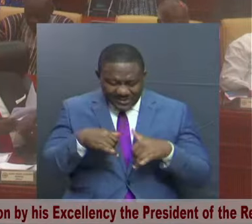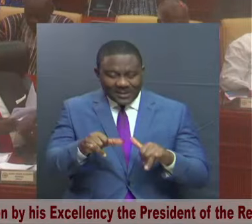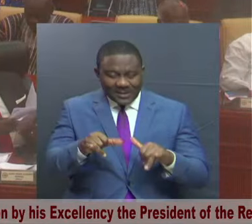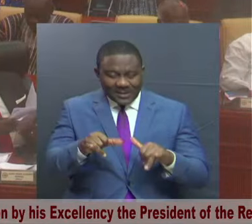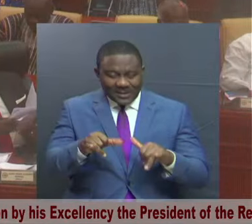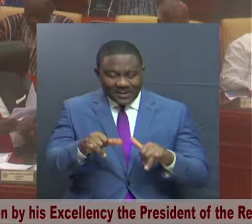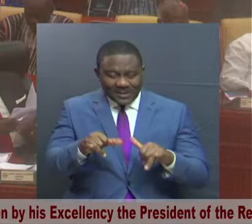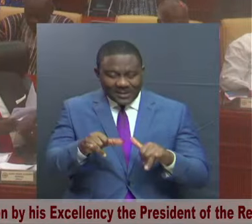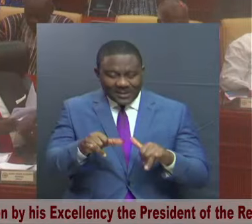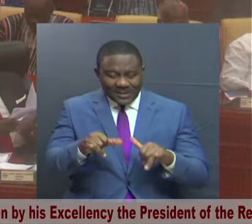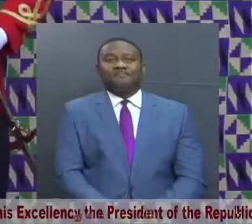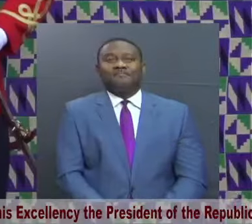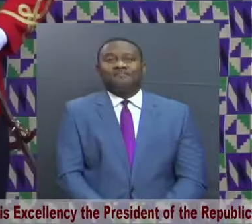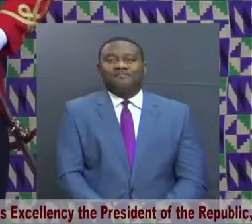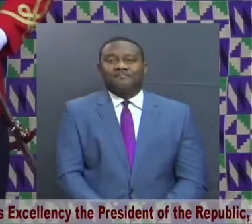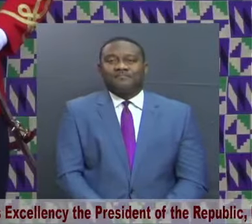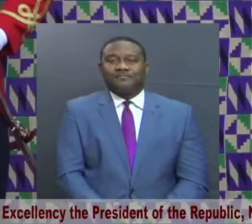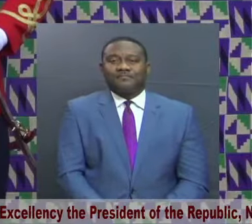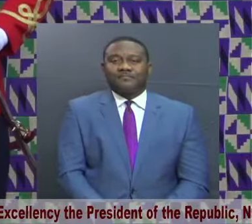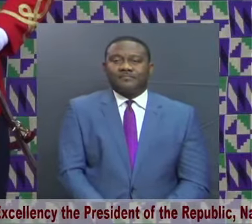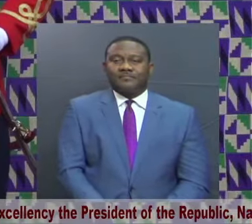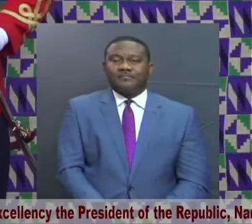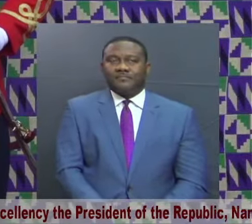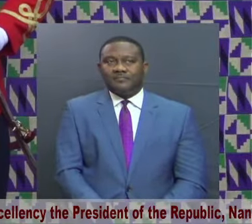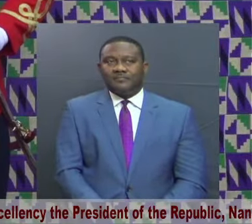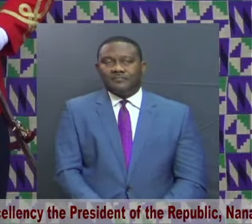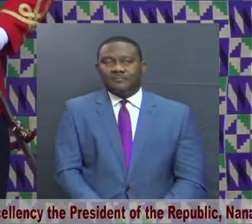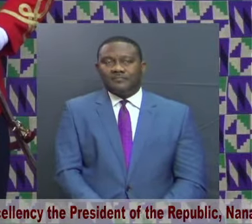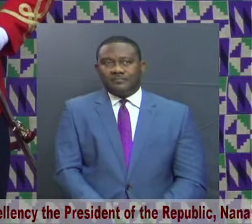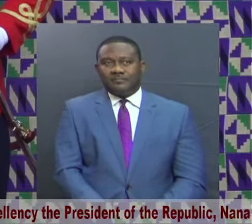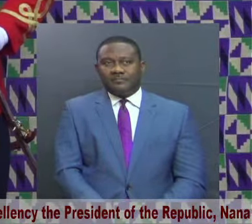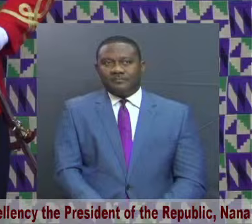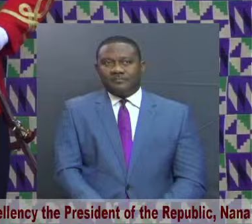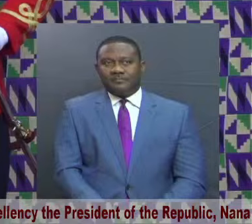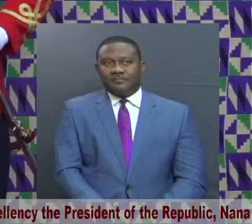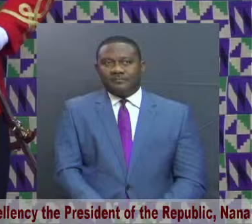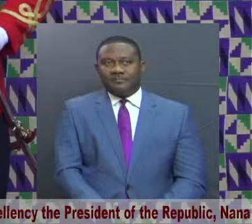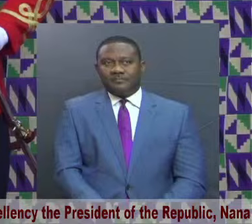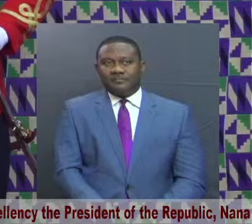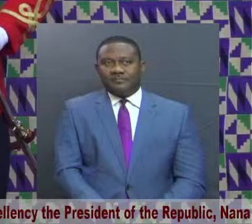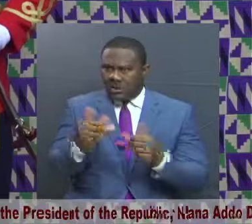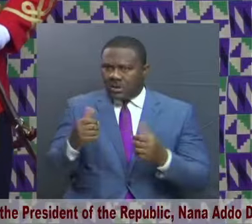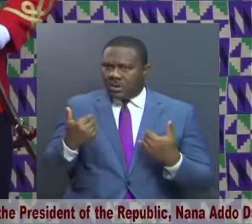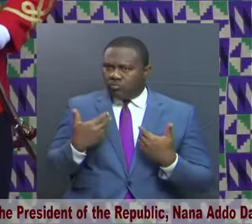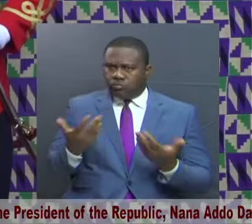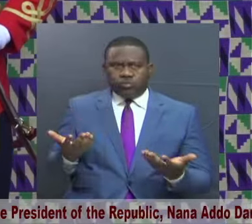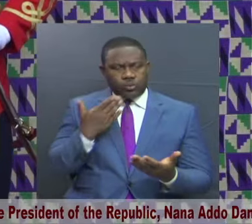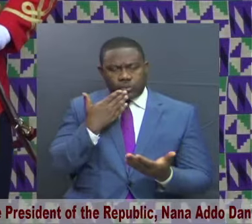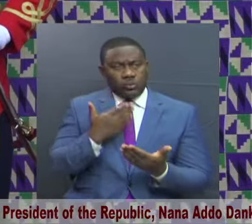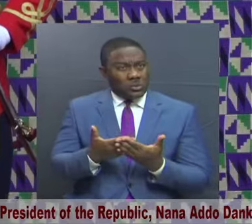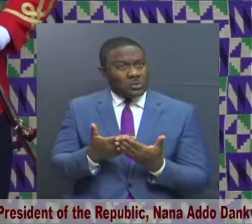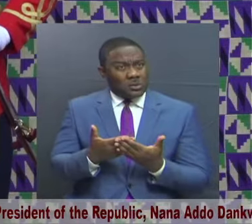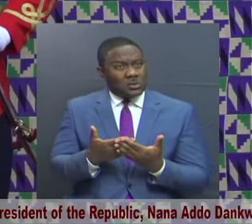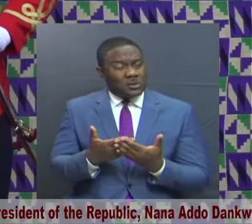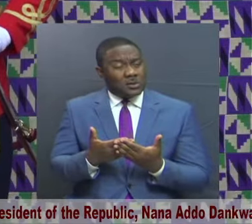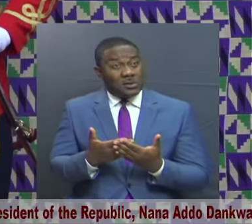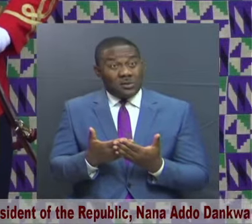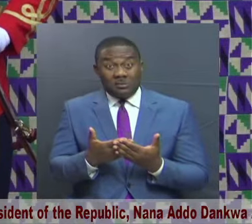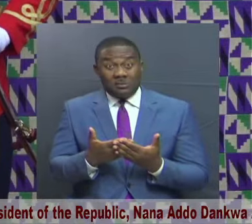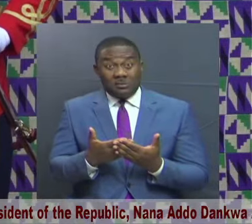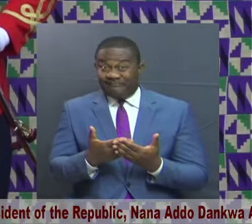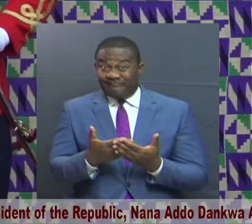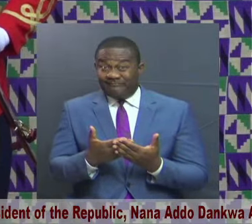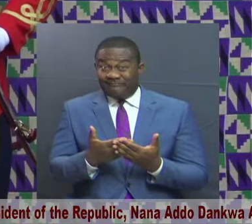crisis we managed the enfy sector with discipline and expertise to avoid a repetition of the